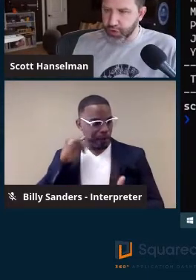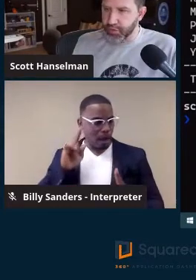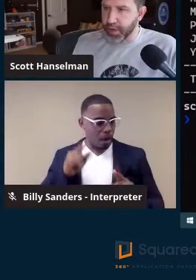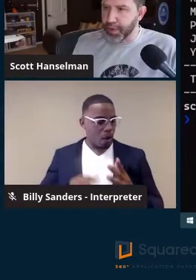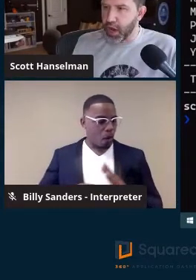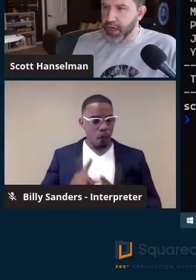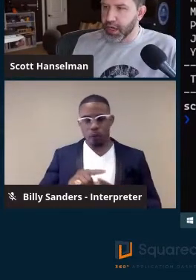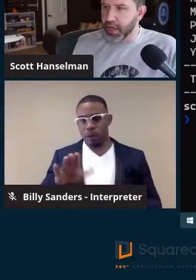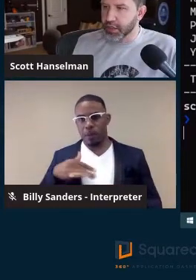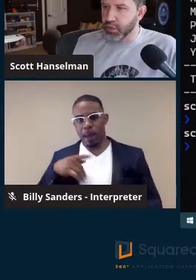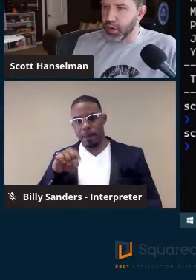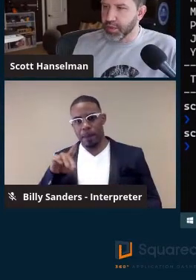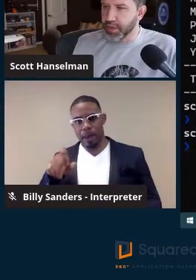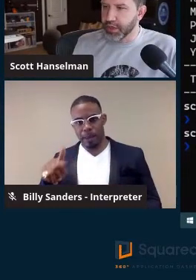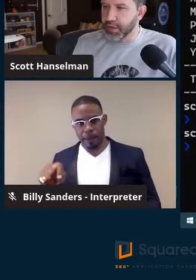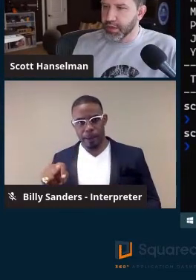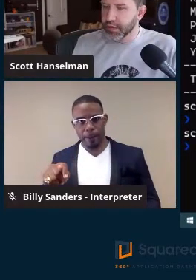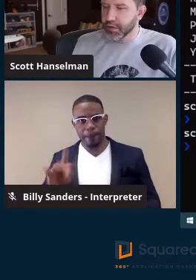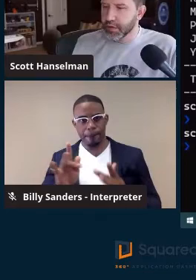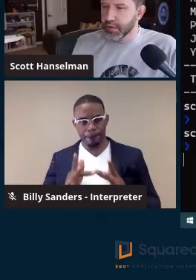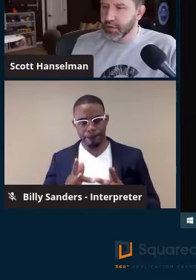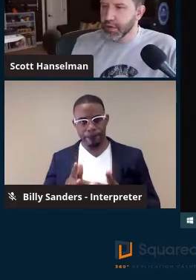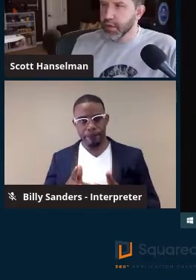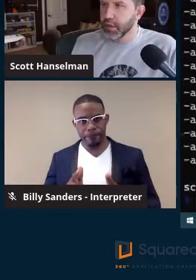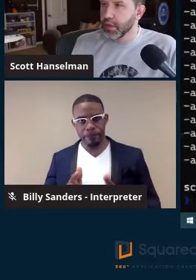over to my podcast website,